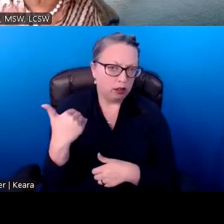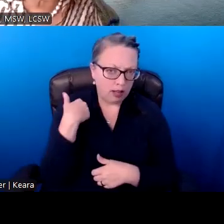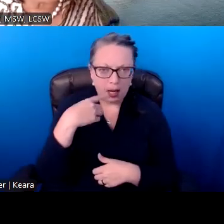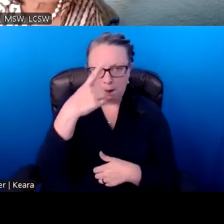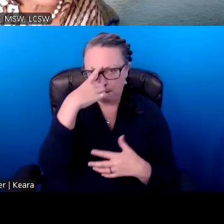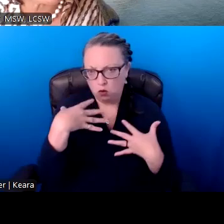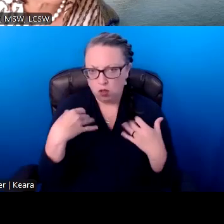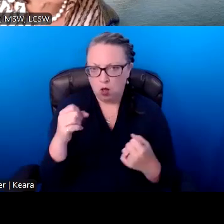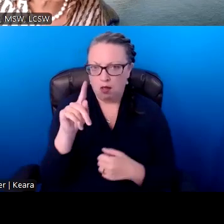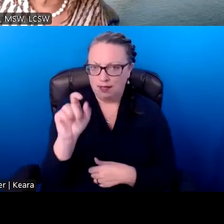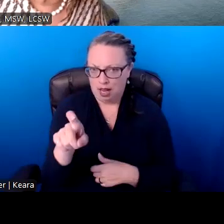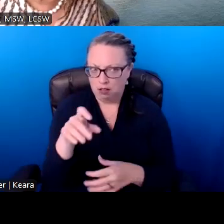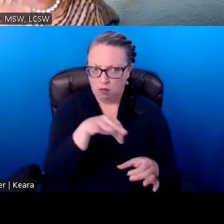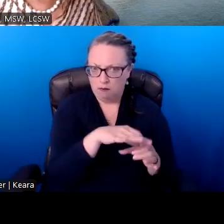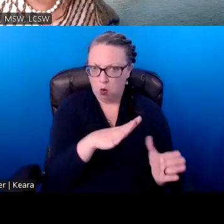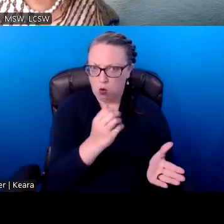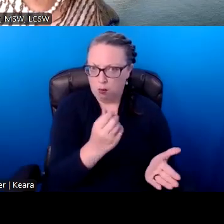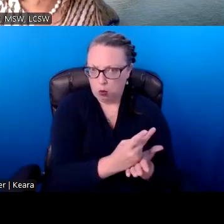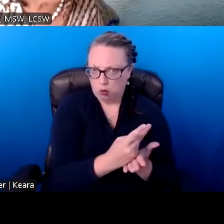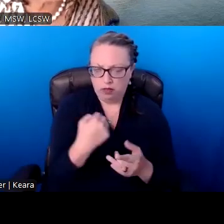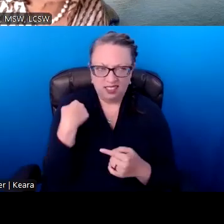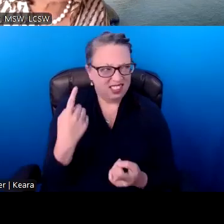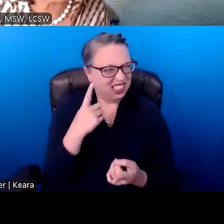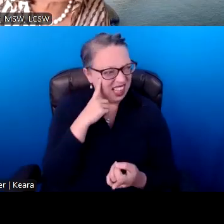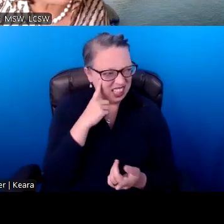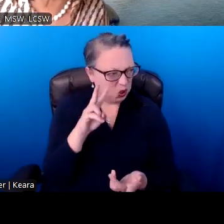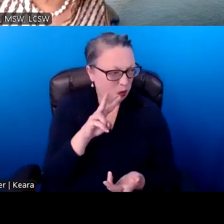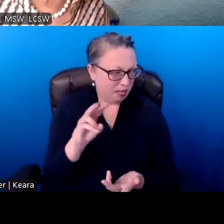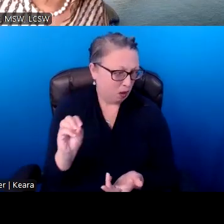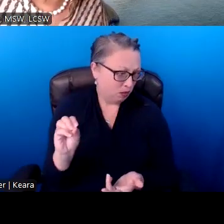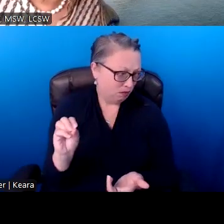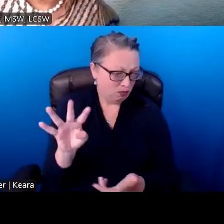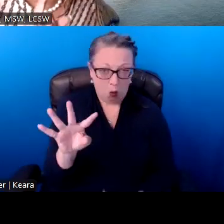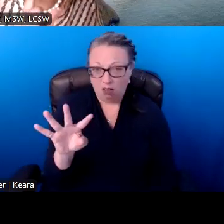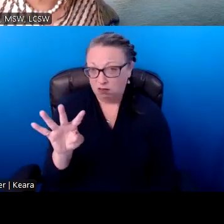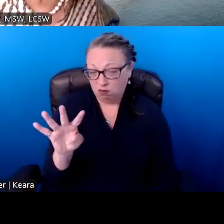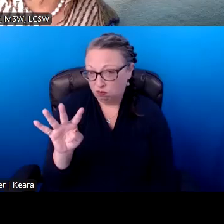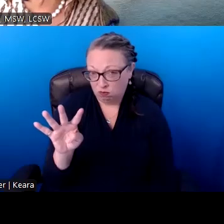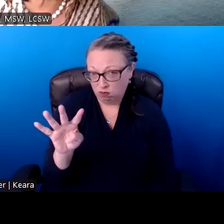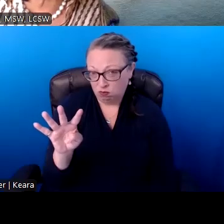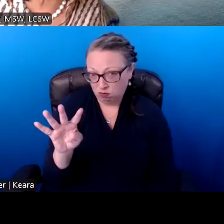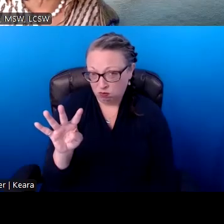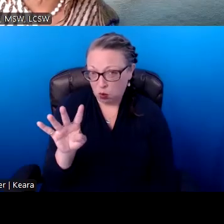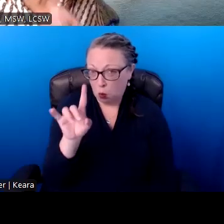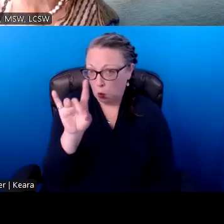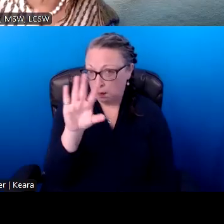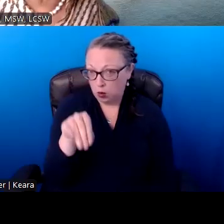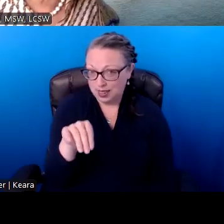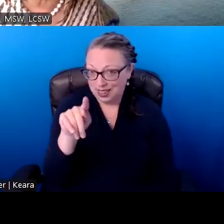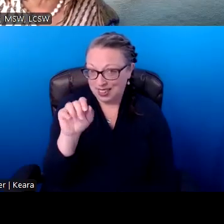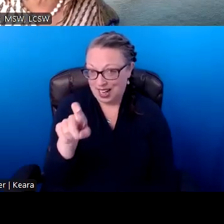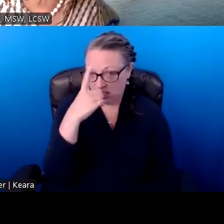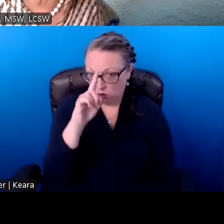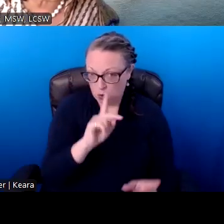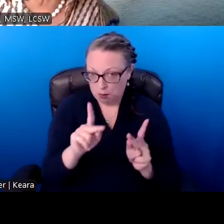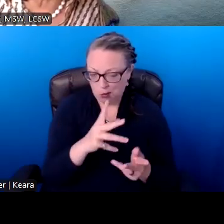was voter-approved since, I think, 2004. It's a 1% tax on people who earn